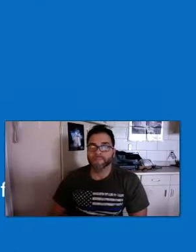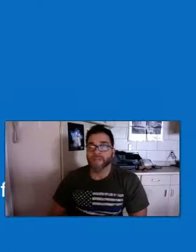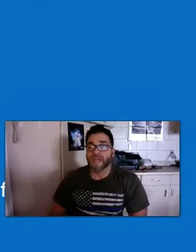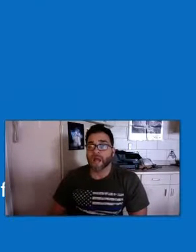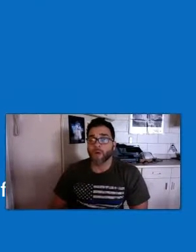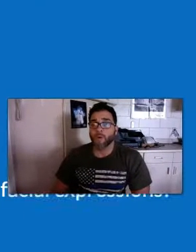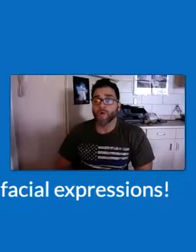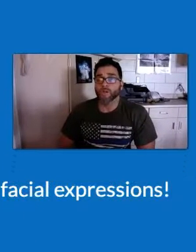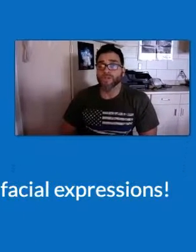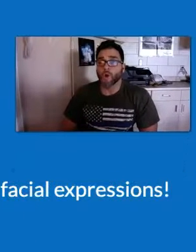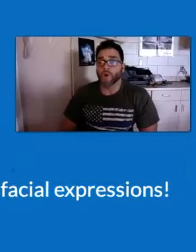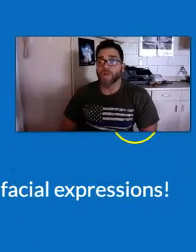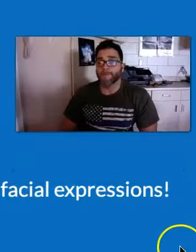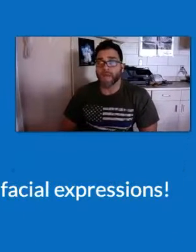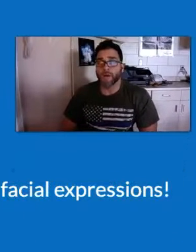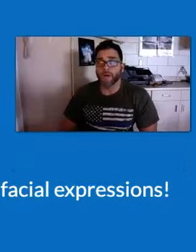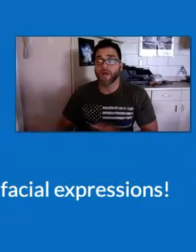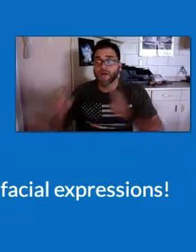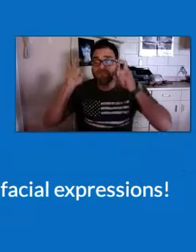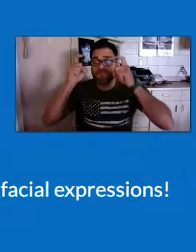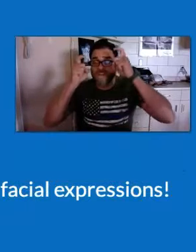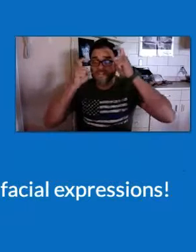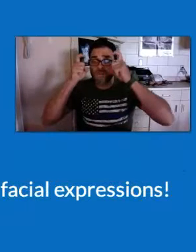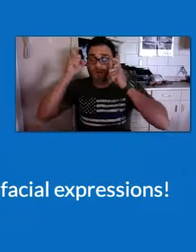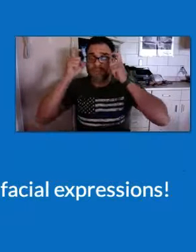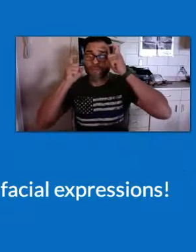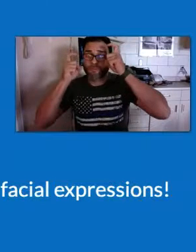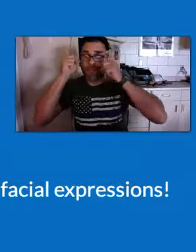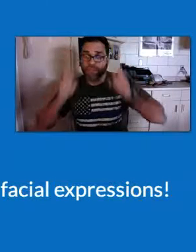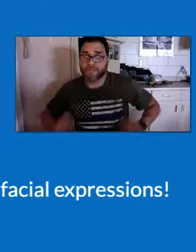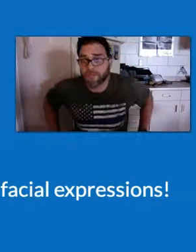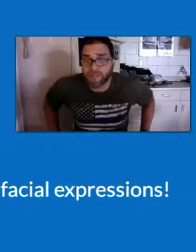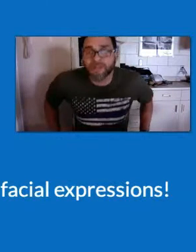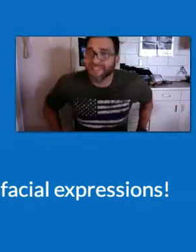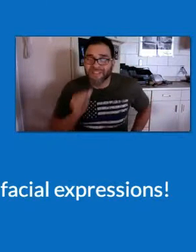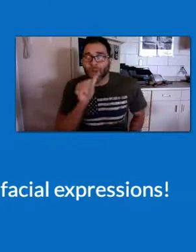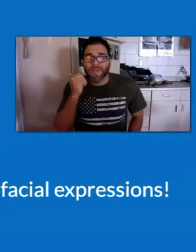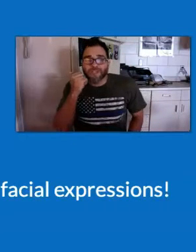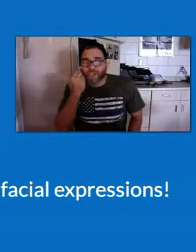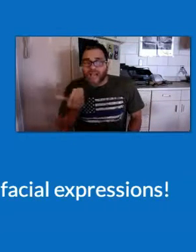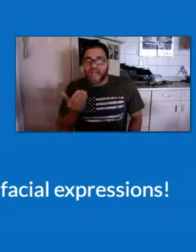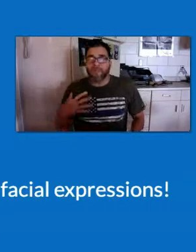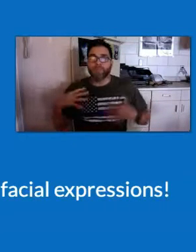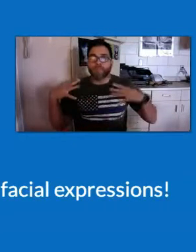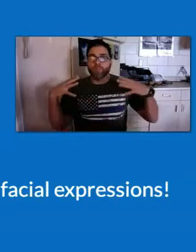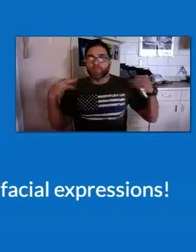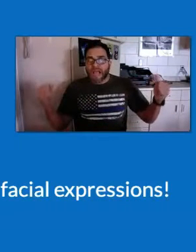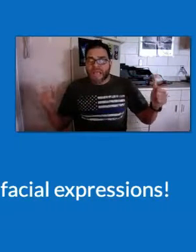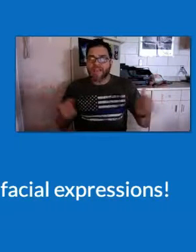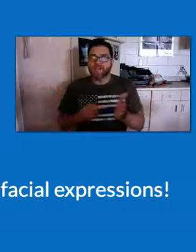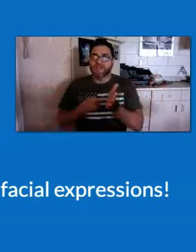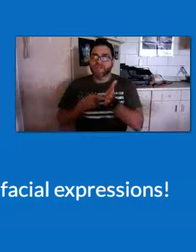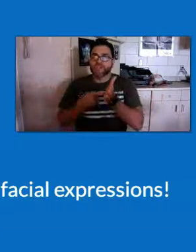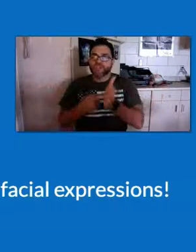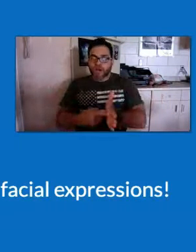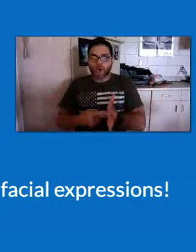Okay. Now we're going to talk about facial expression. Don't be shy, be